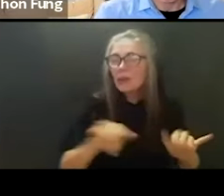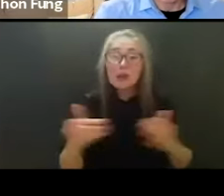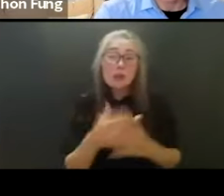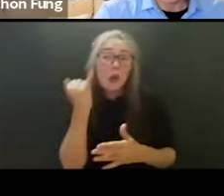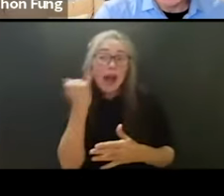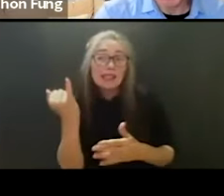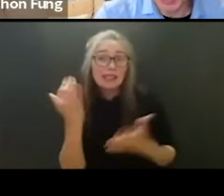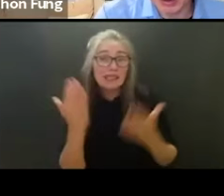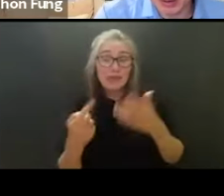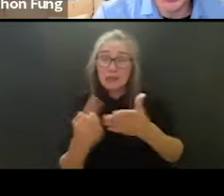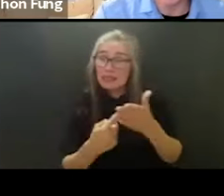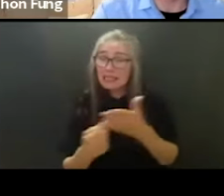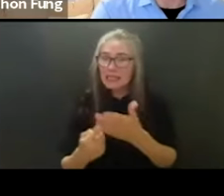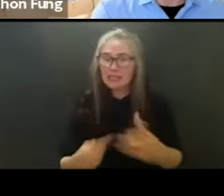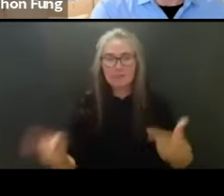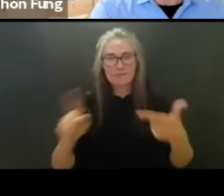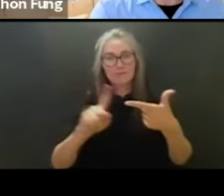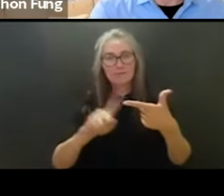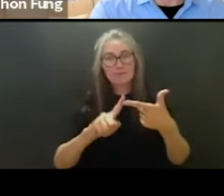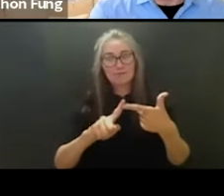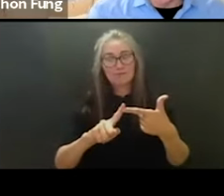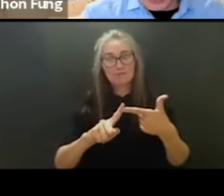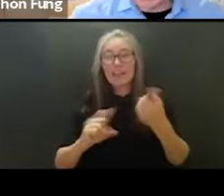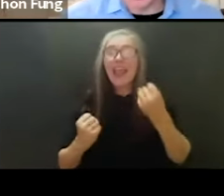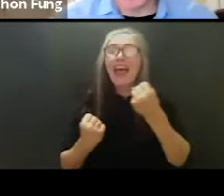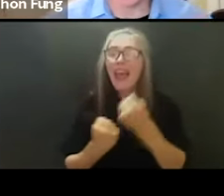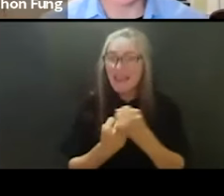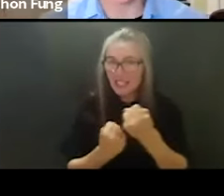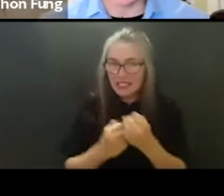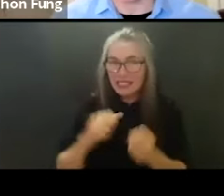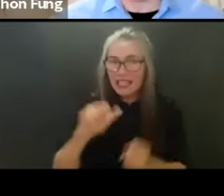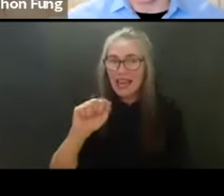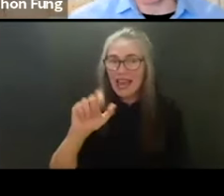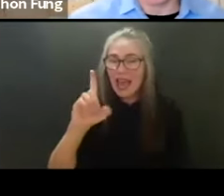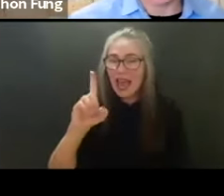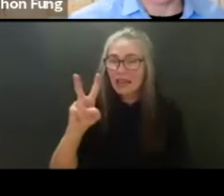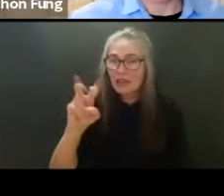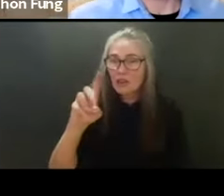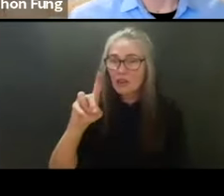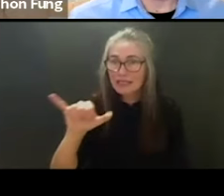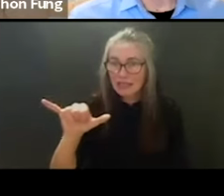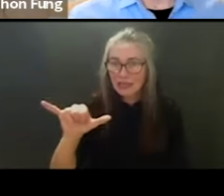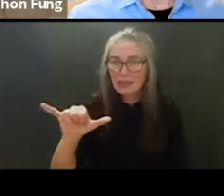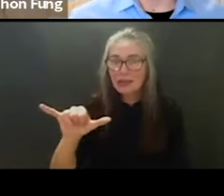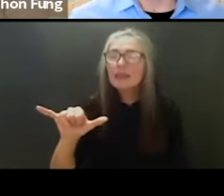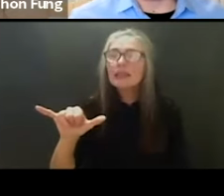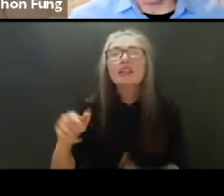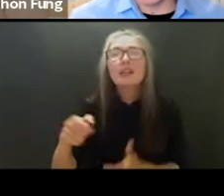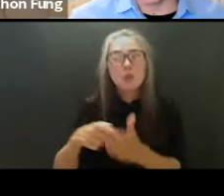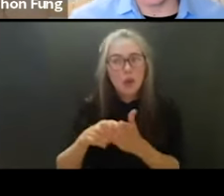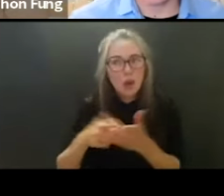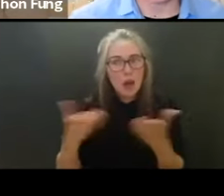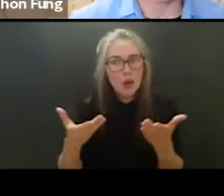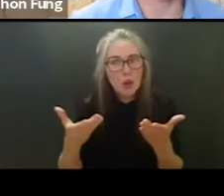The second priority is fair advocacy now voting is about individual participation, but I think we all